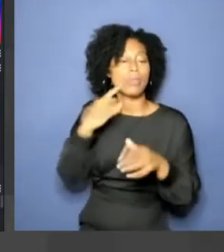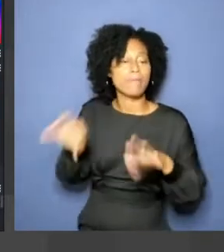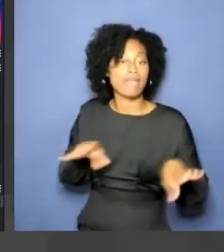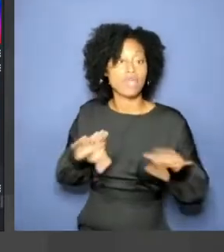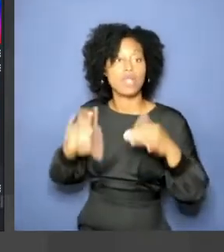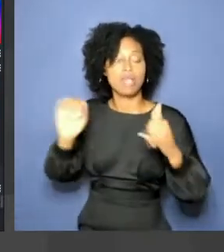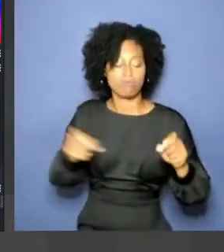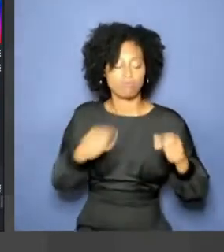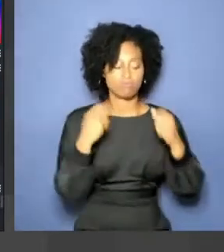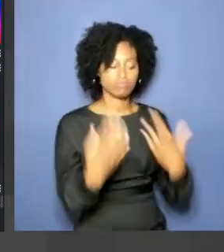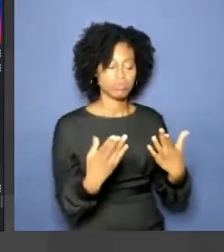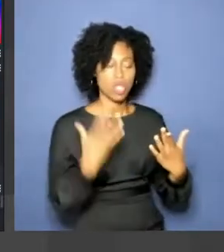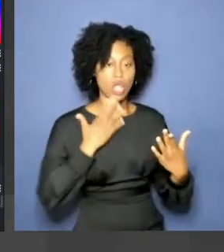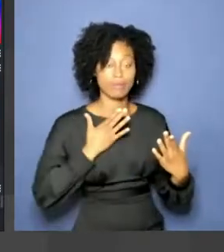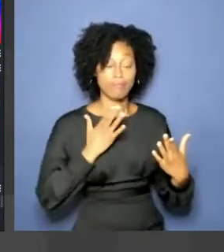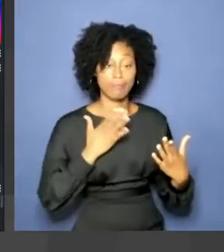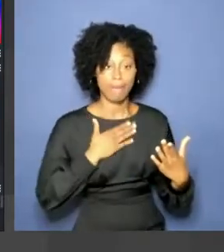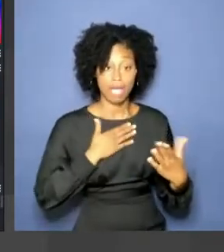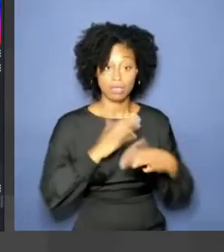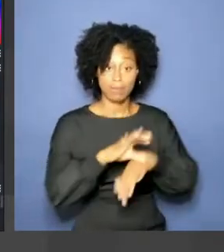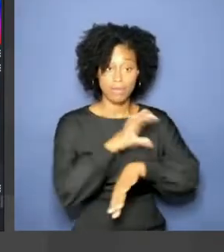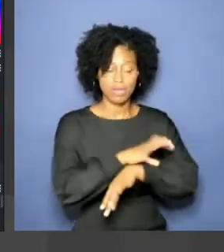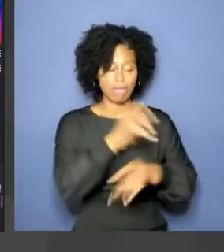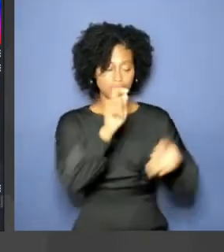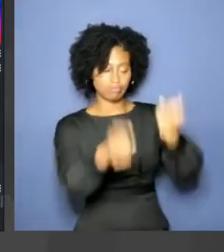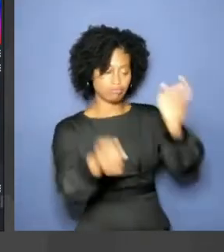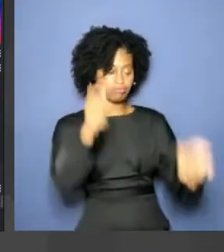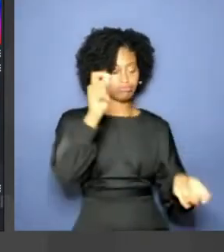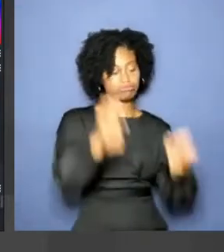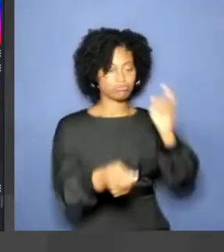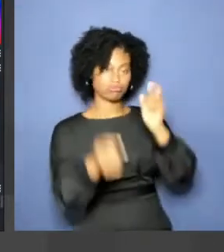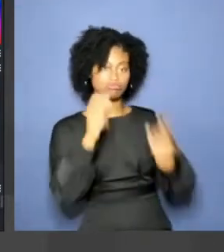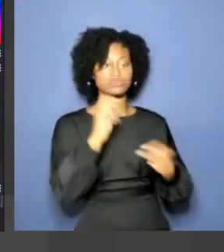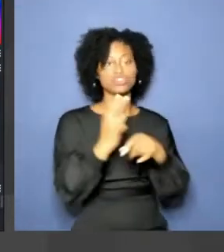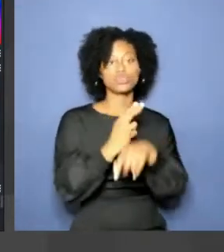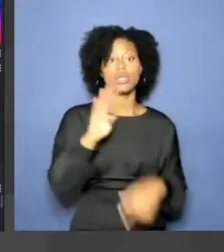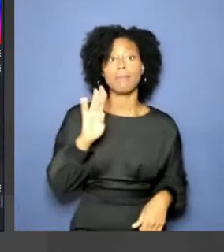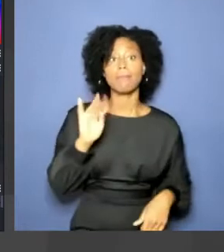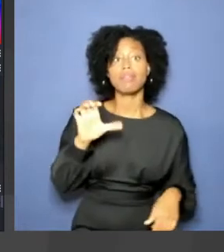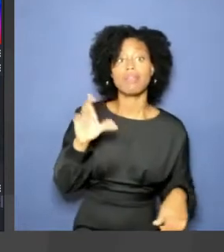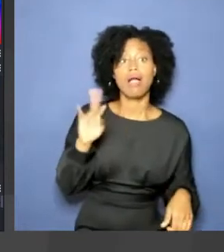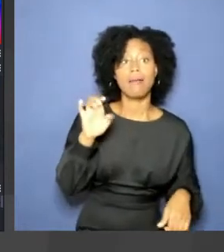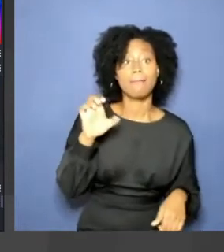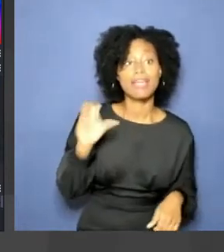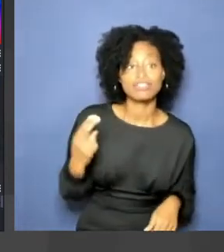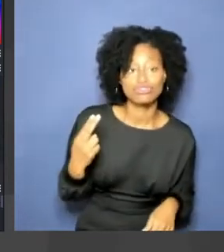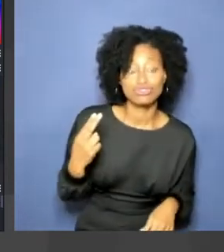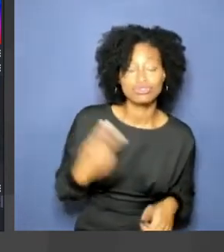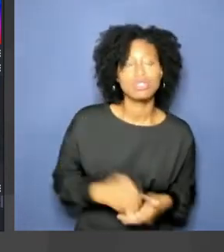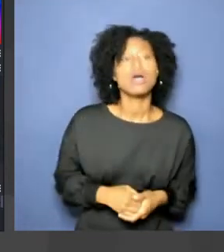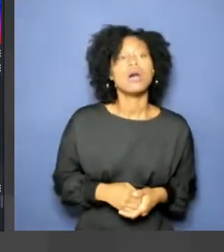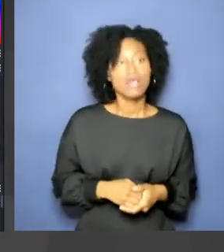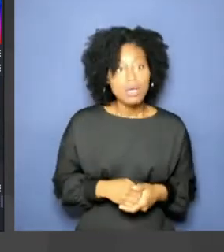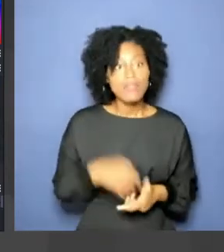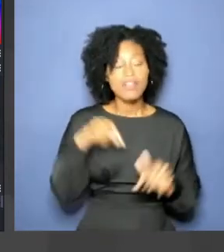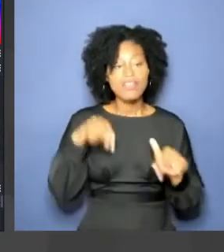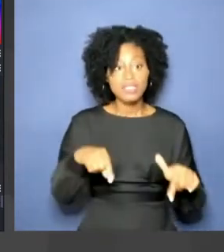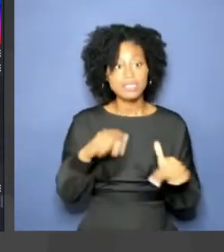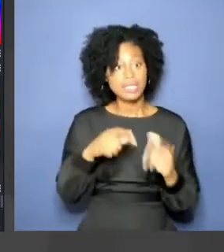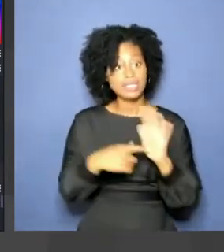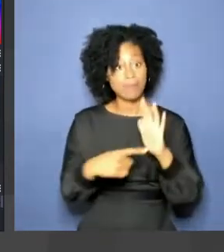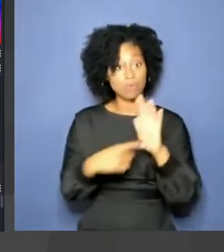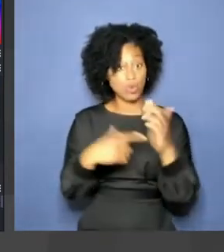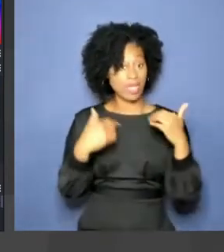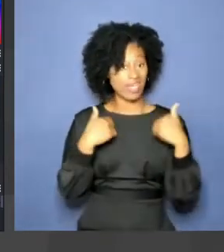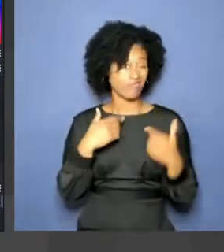on your computer. Now let's start customizing our model using Blockbench. For this example, because we already have a bear model, I'm